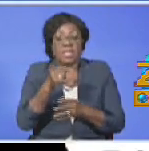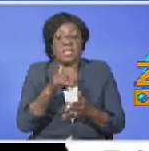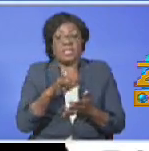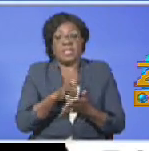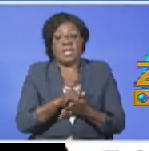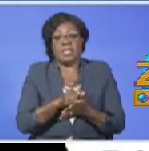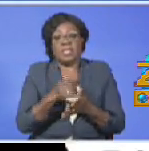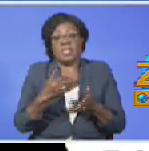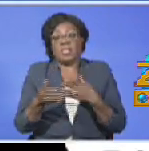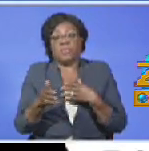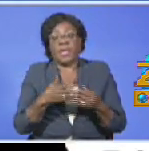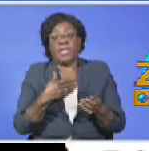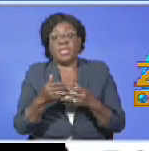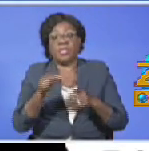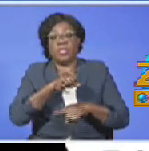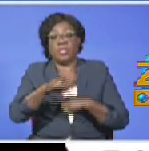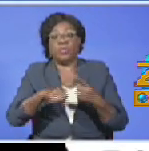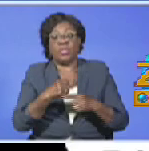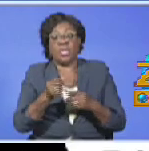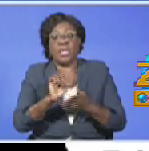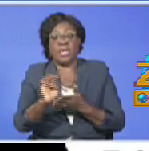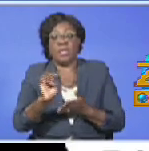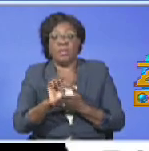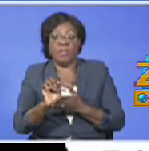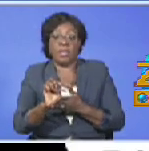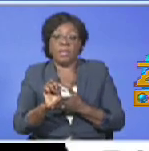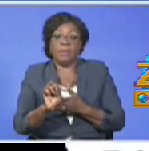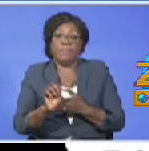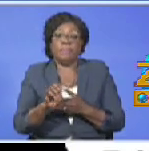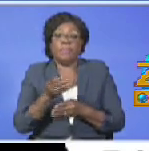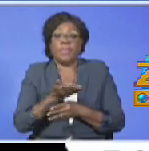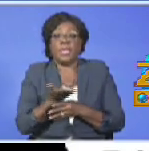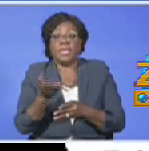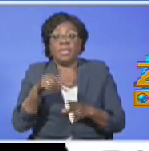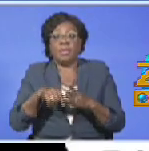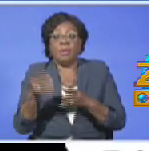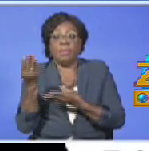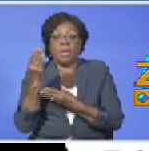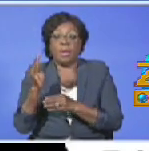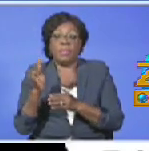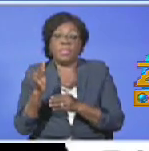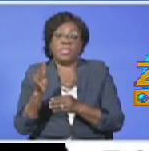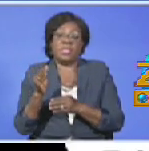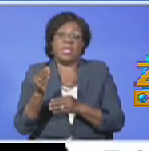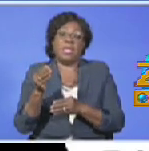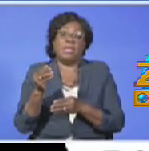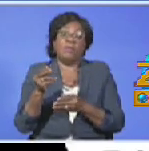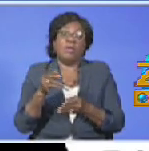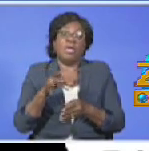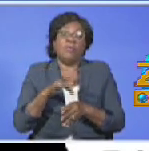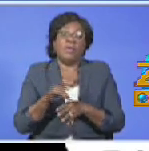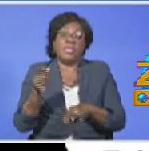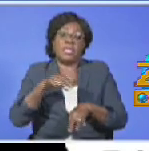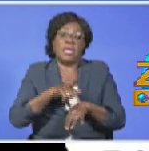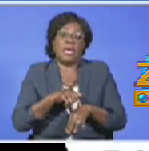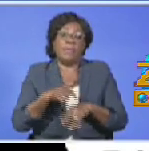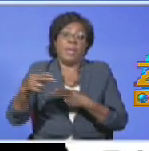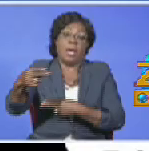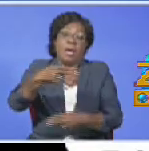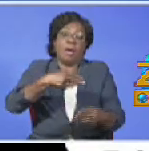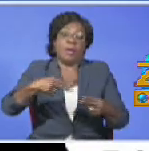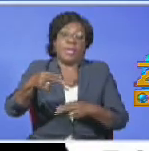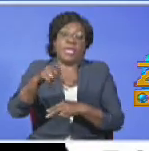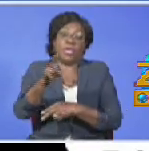social, and economic toll of the two unprecedented shocks hitting the Bahamas in recent times, that is, of course, Hurricane Dorian and